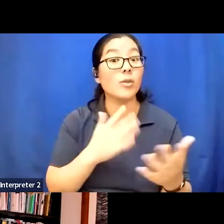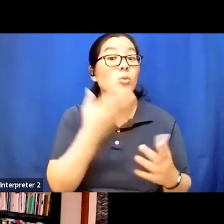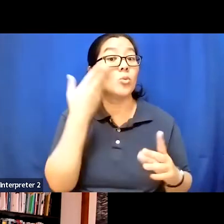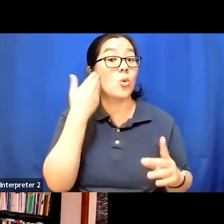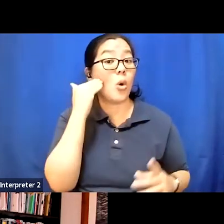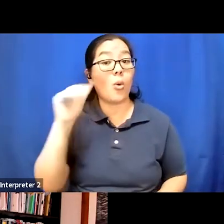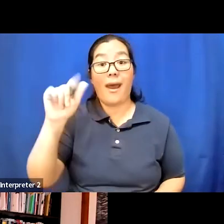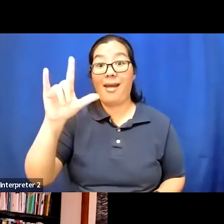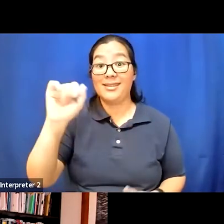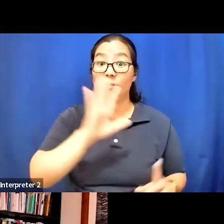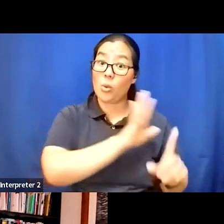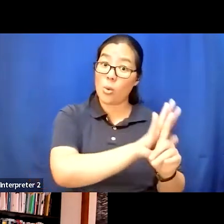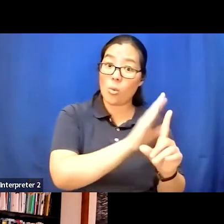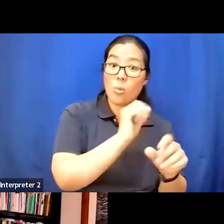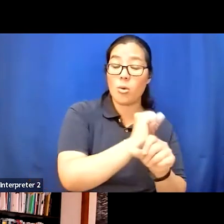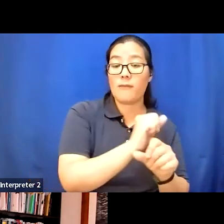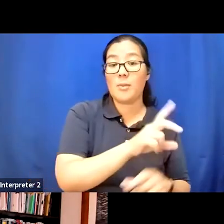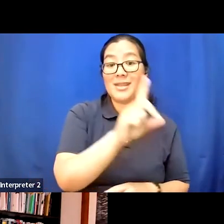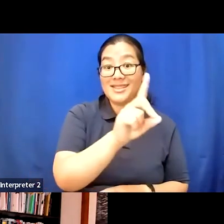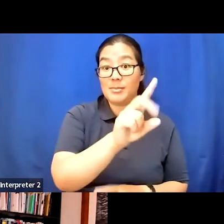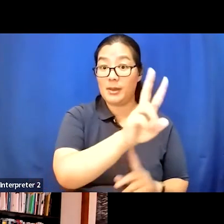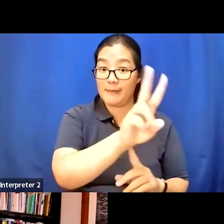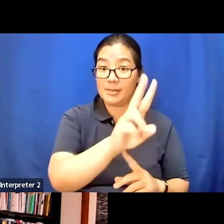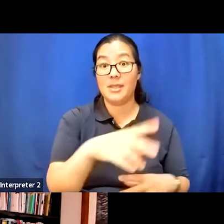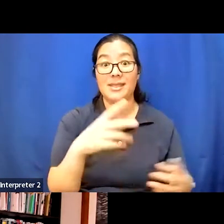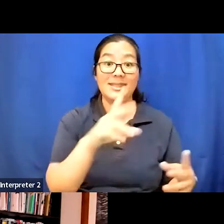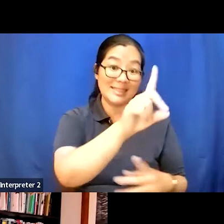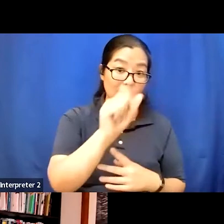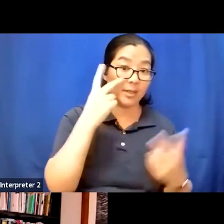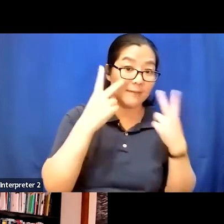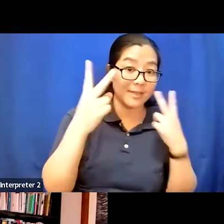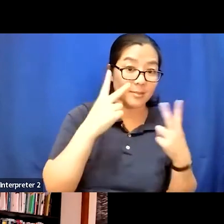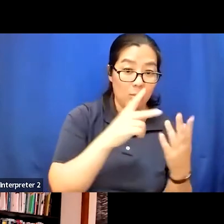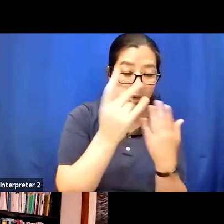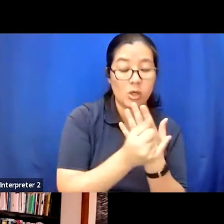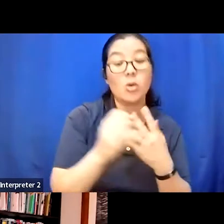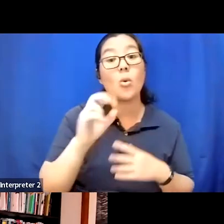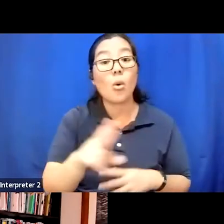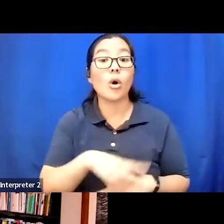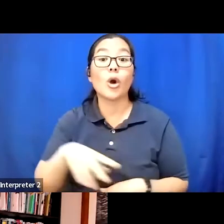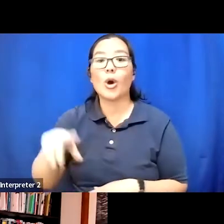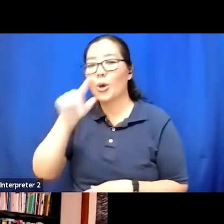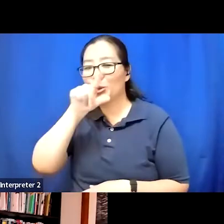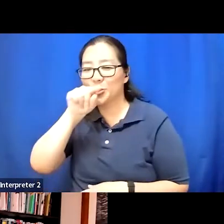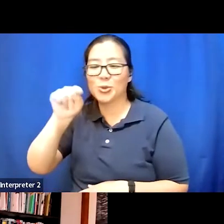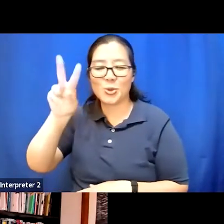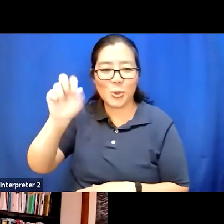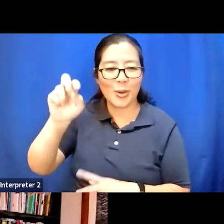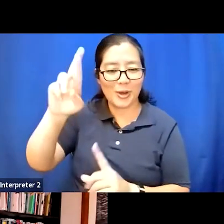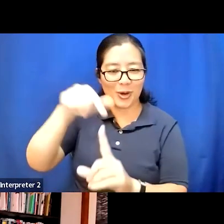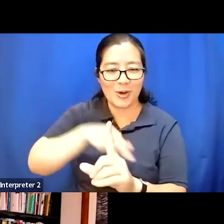Visibility Project or her Twitter presence as part of the team behind Crypt the